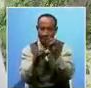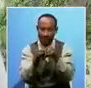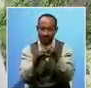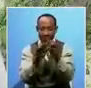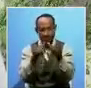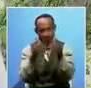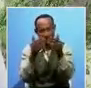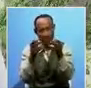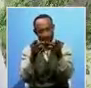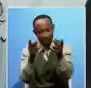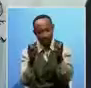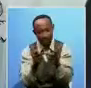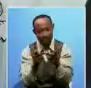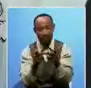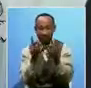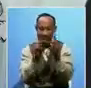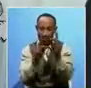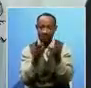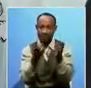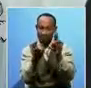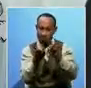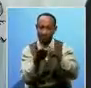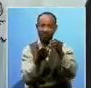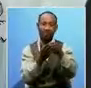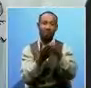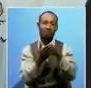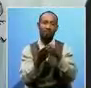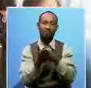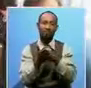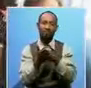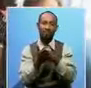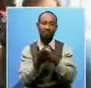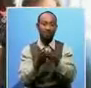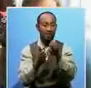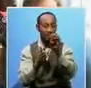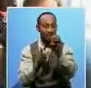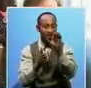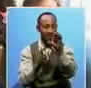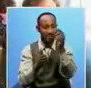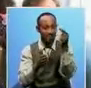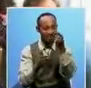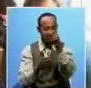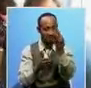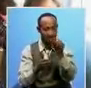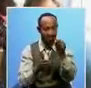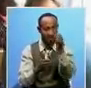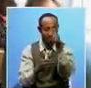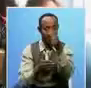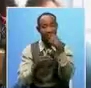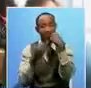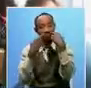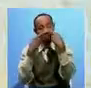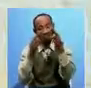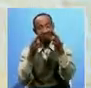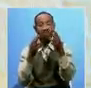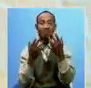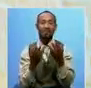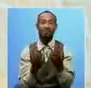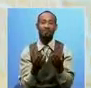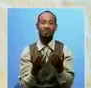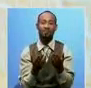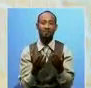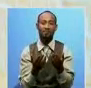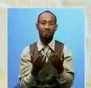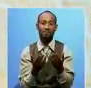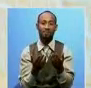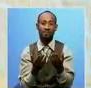space for people who are rewriting. The Examination Council of Zambia has further interpreted the announcement of the GCE results. What is